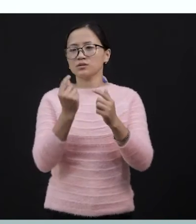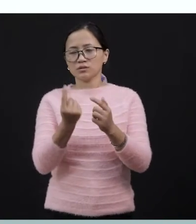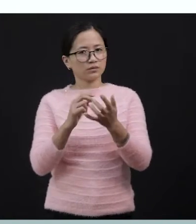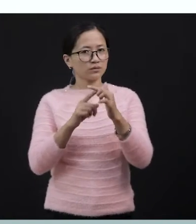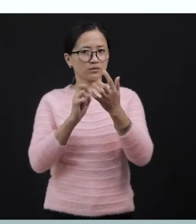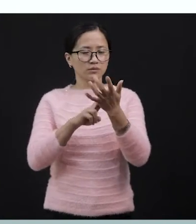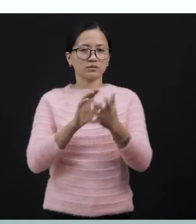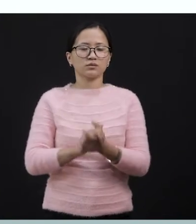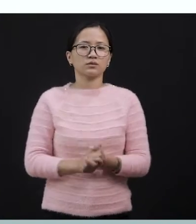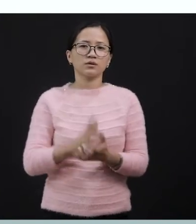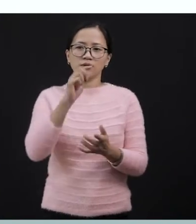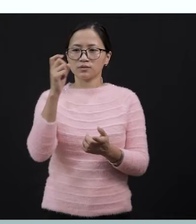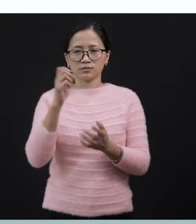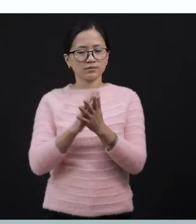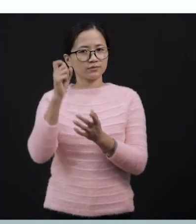78%.